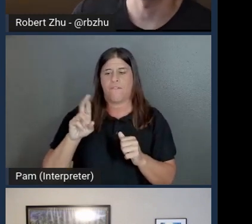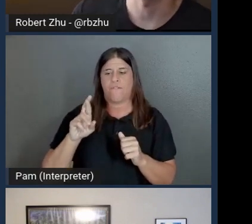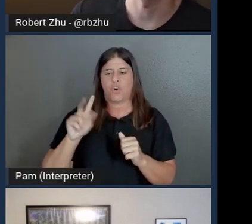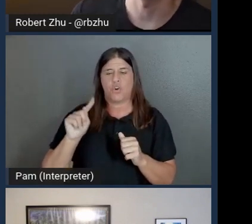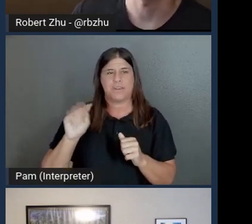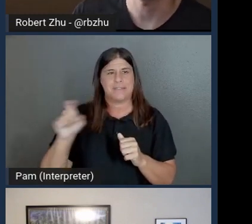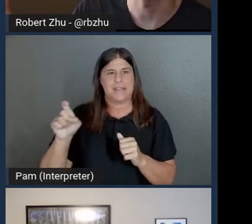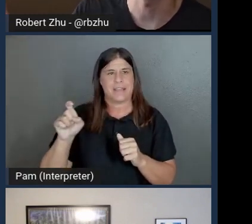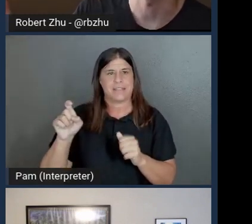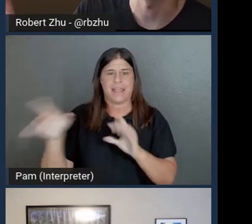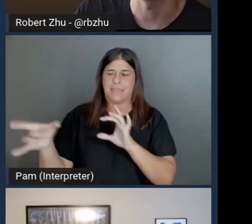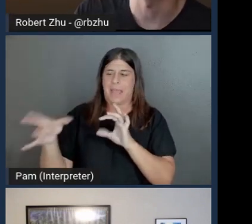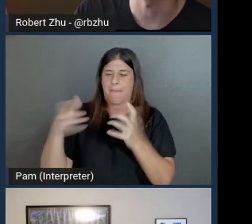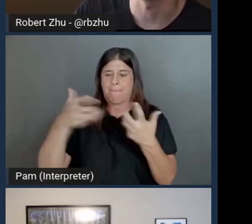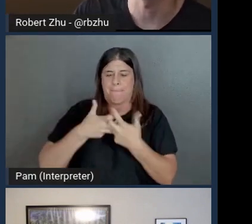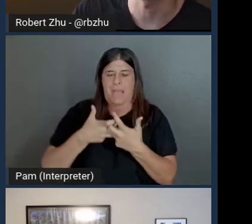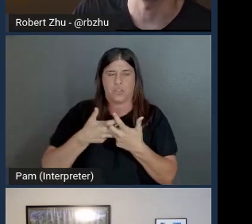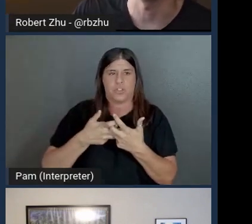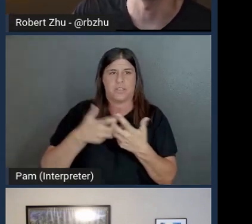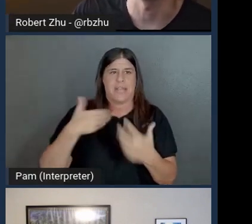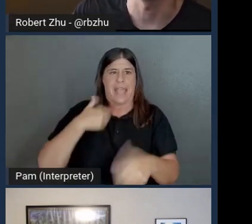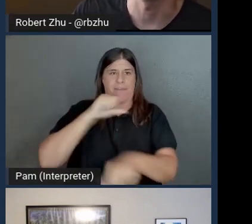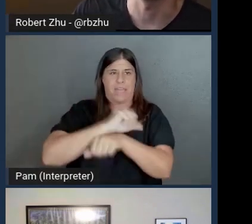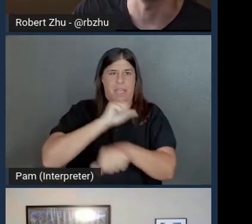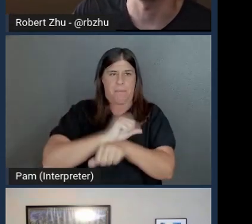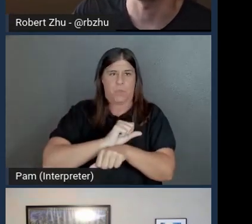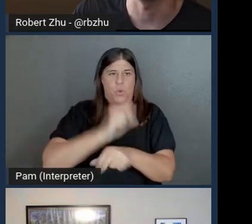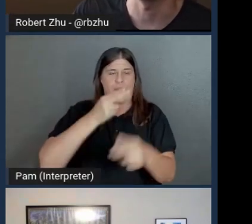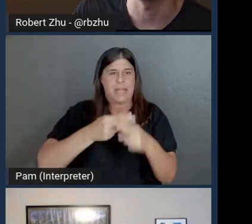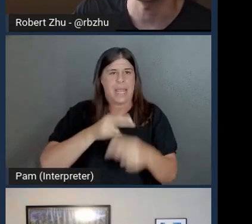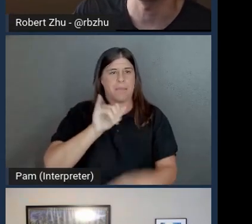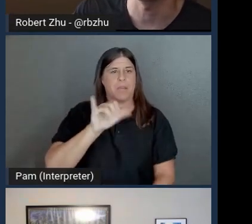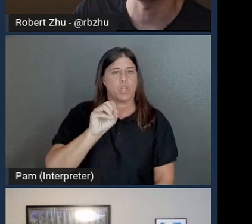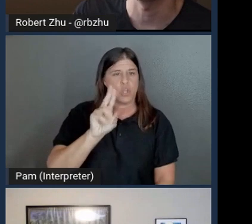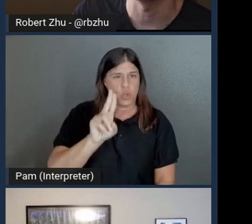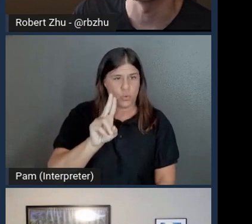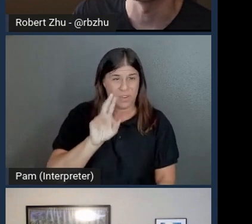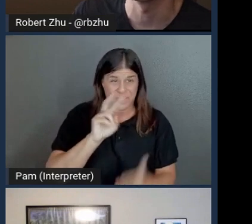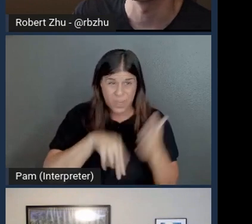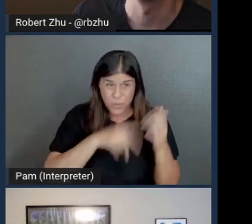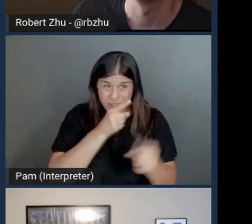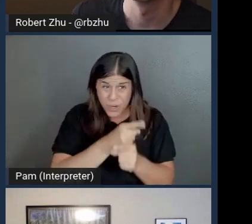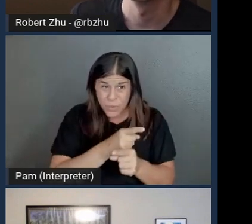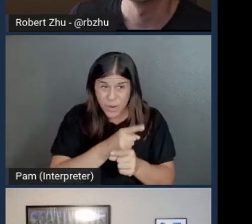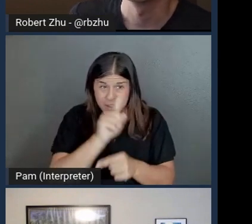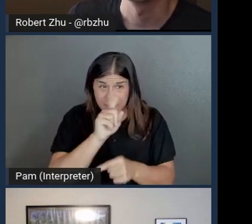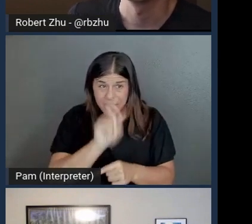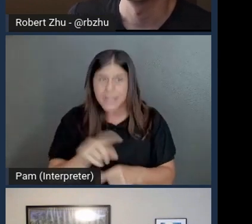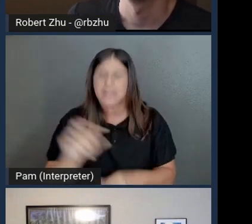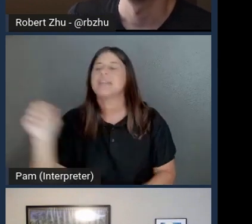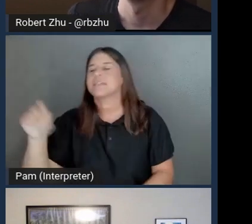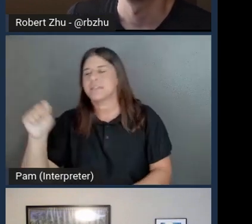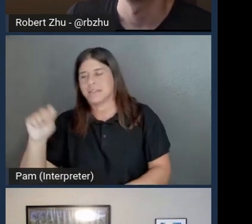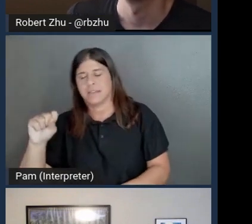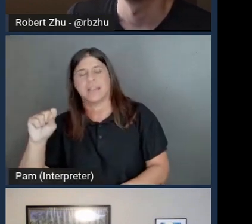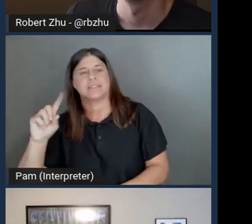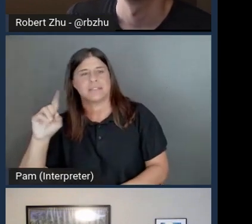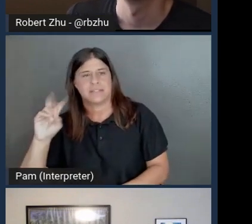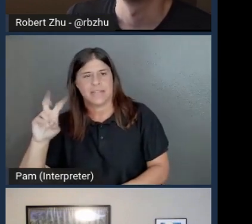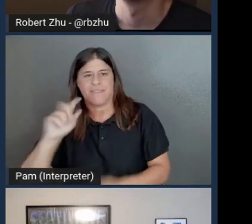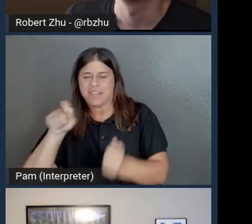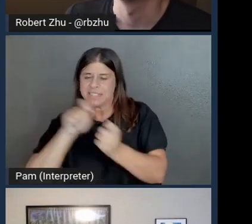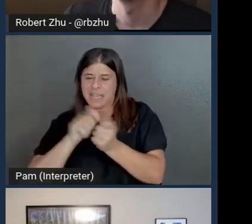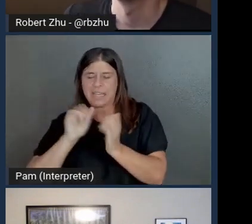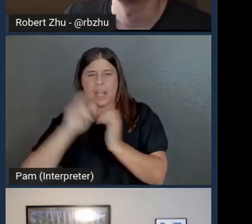the predicate of having employee name and you. Is that how I read that? Is that or that's exactly the way to look at it there. I